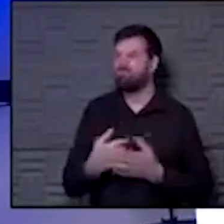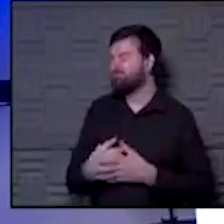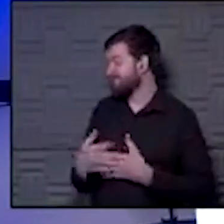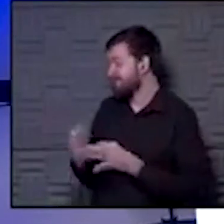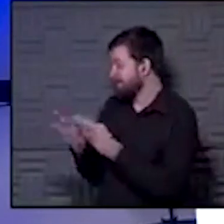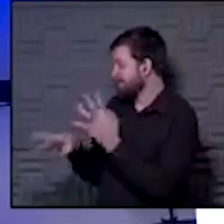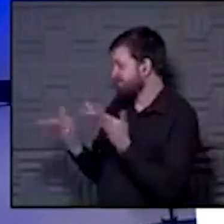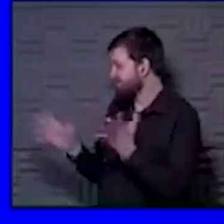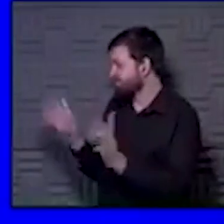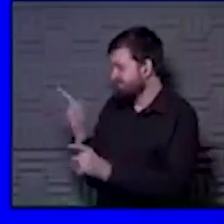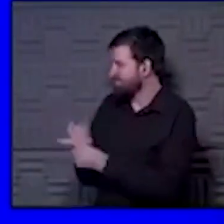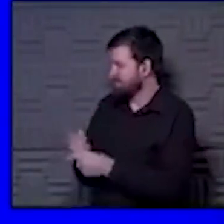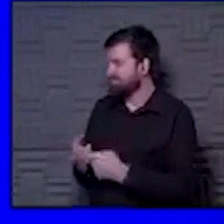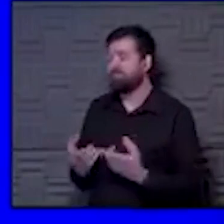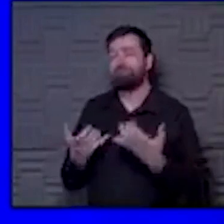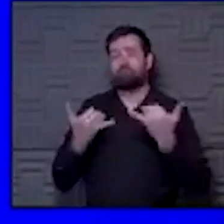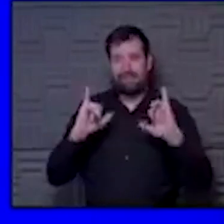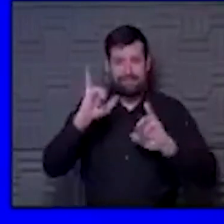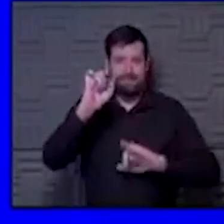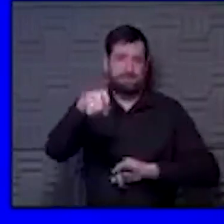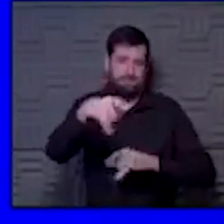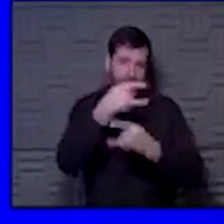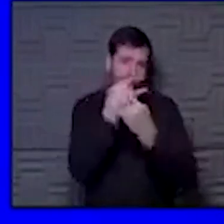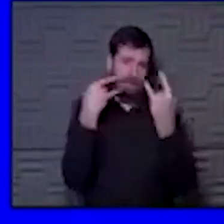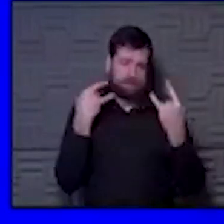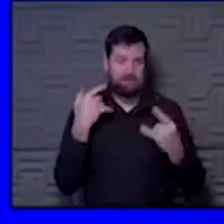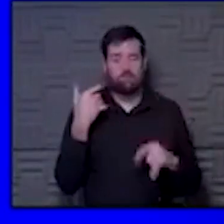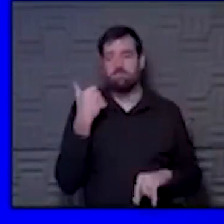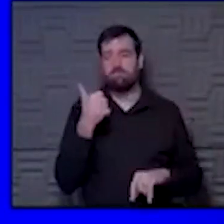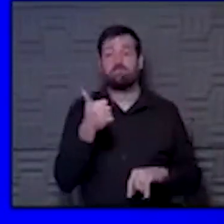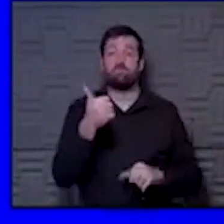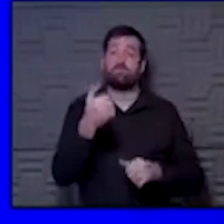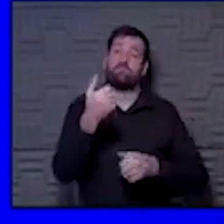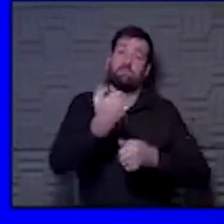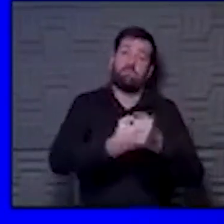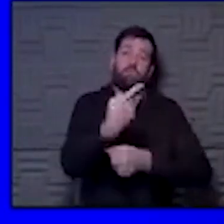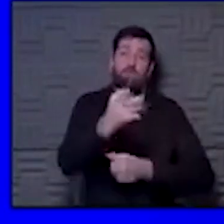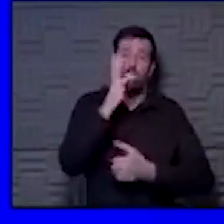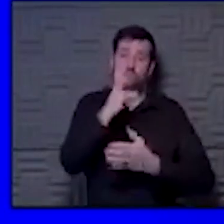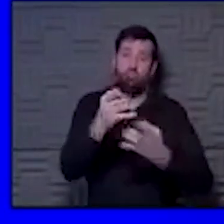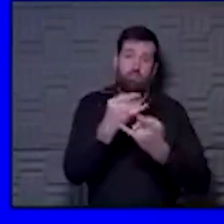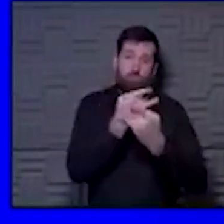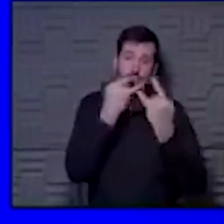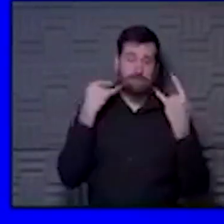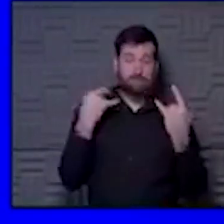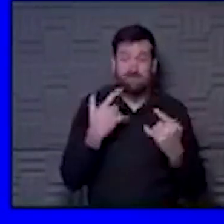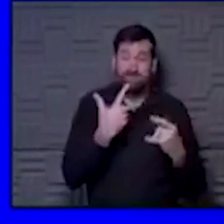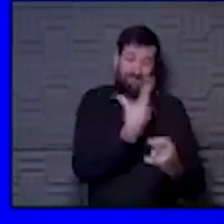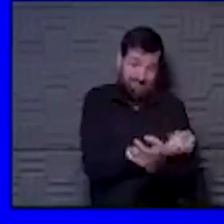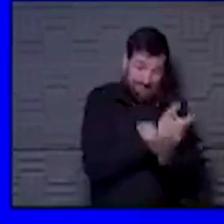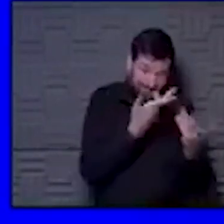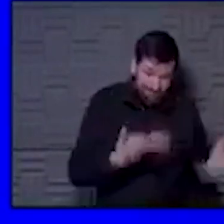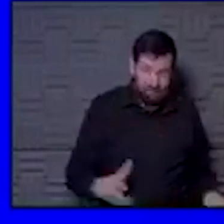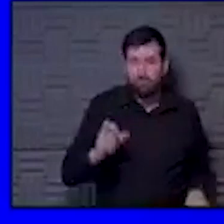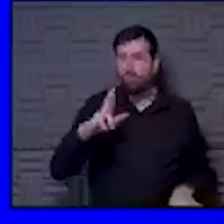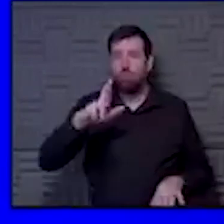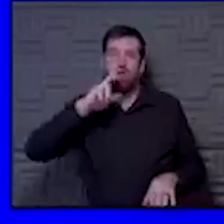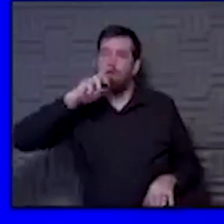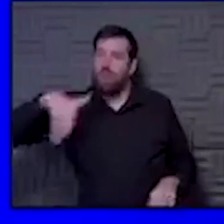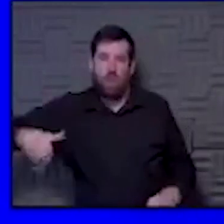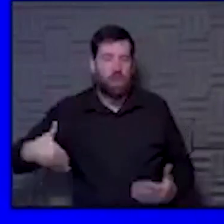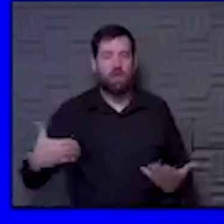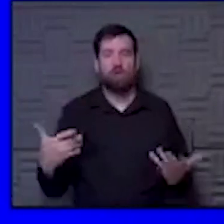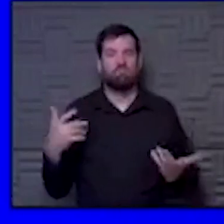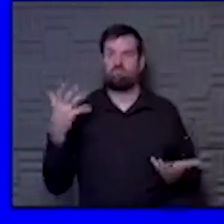said, yeah, that's correct. You still have to wear a mask. Everybody will be probably wearing a mask, whether you're vaccinated or not,